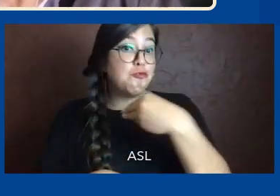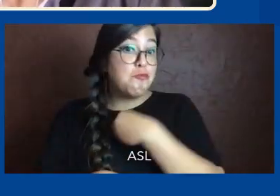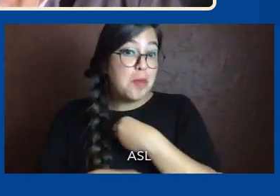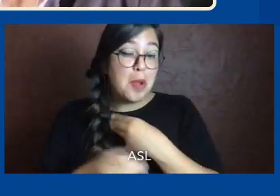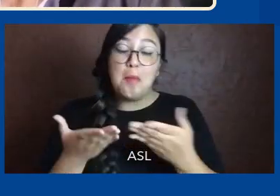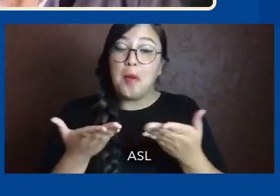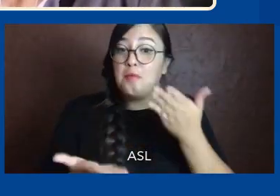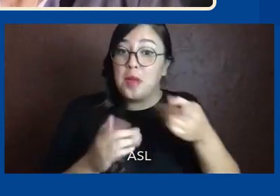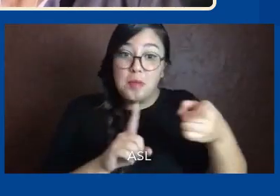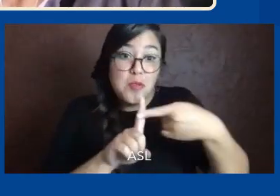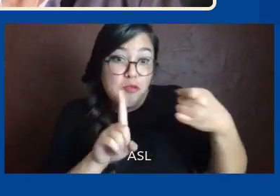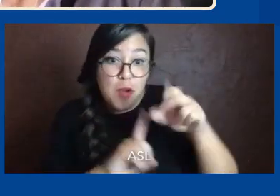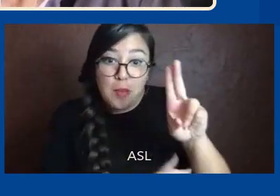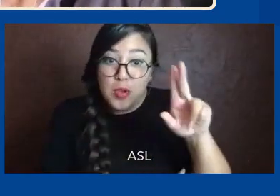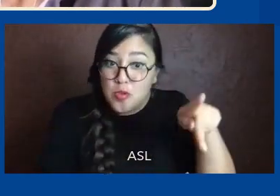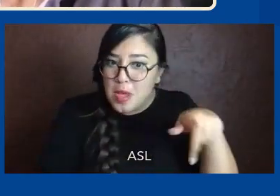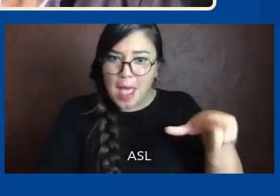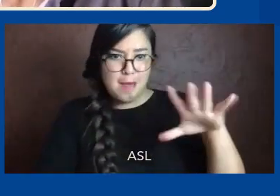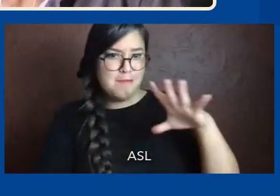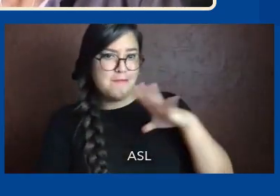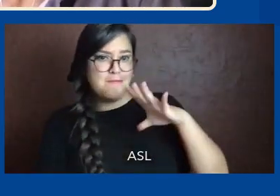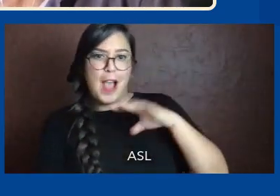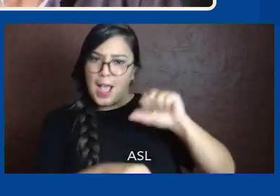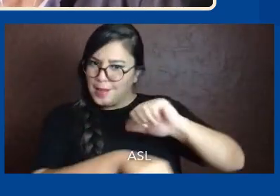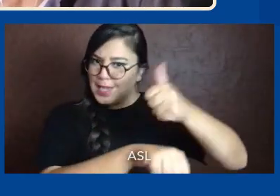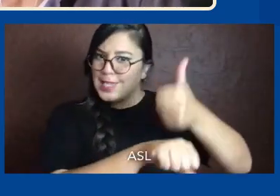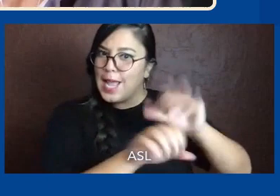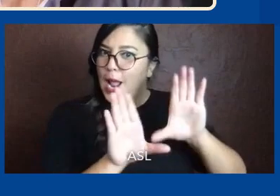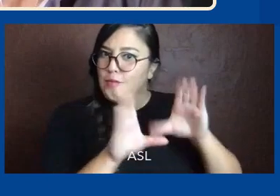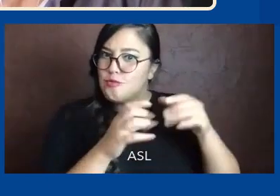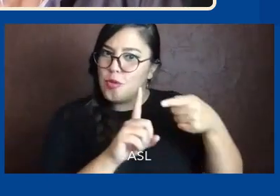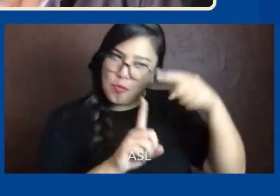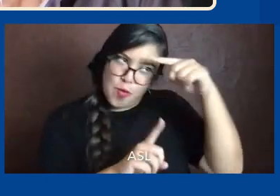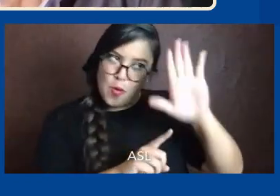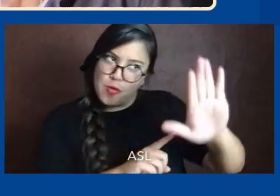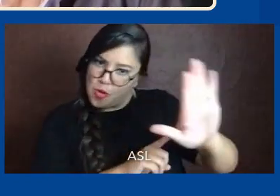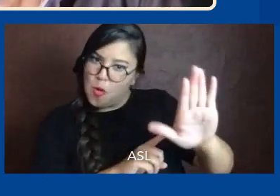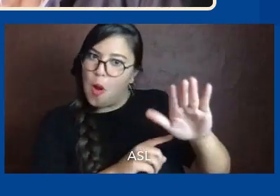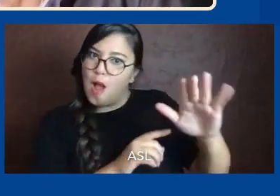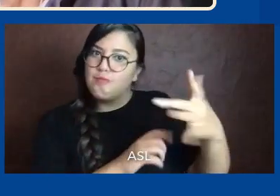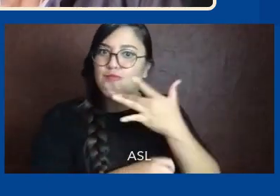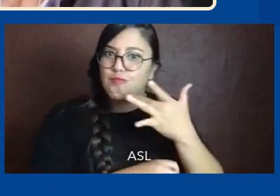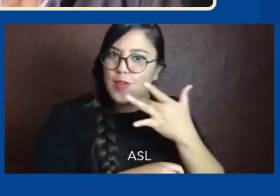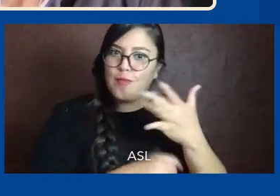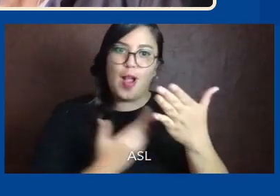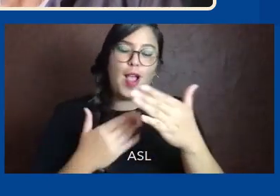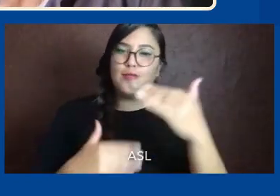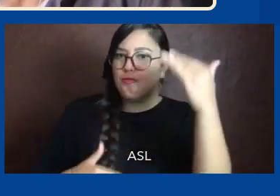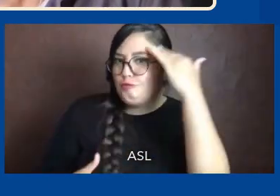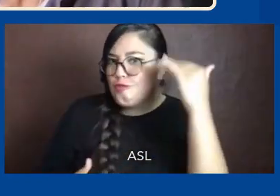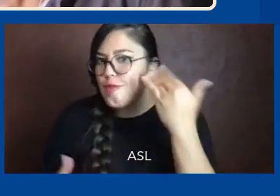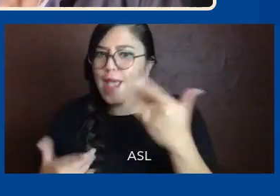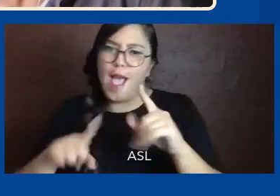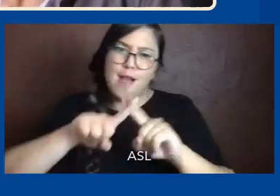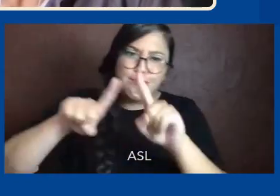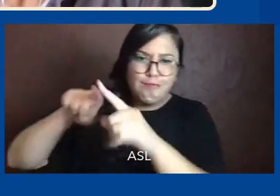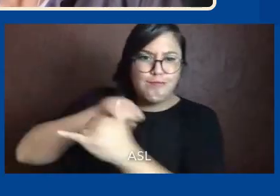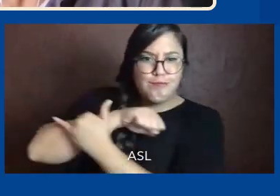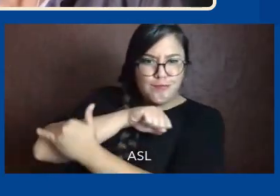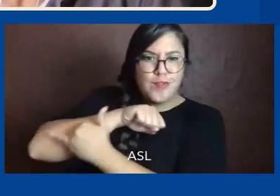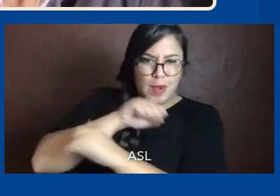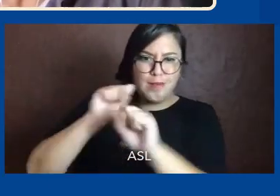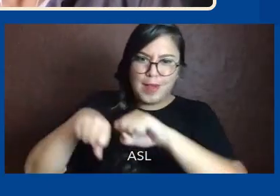little section of what the guidelines are for there, or I don't know, Korea or anywhere, you know, like, we're happy.